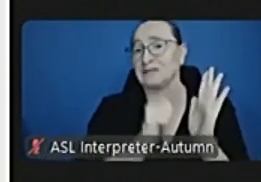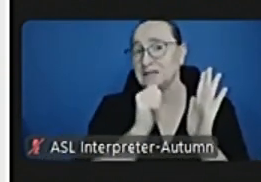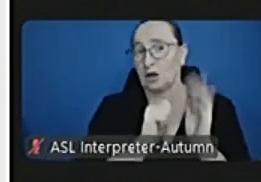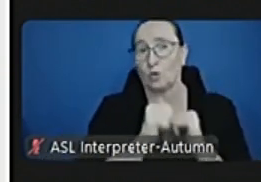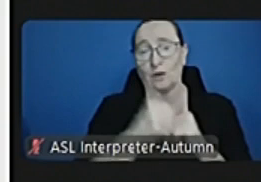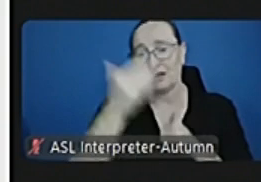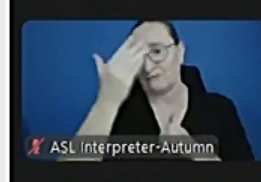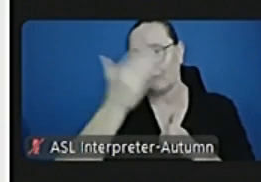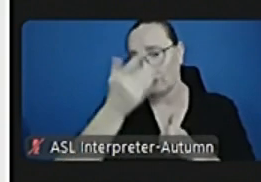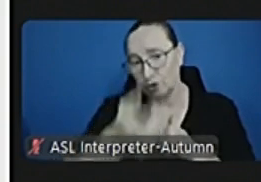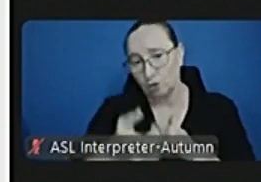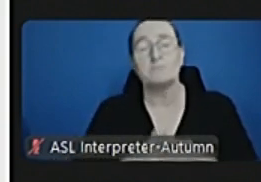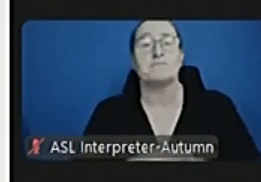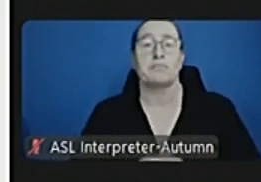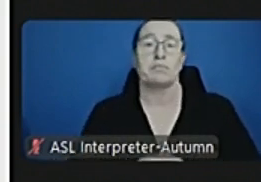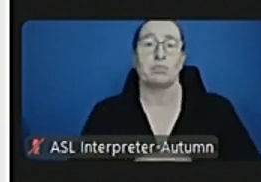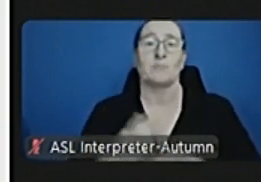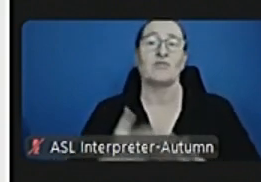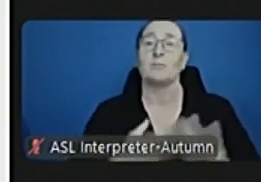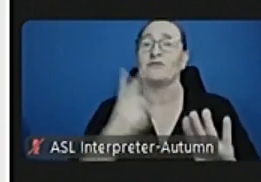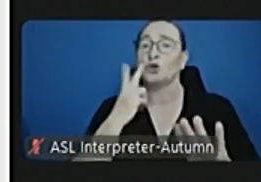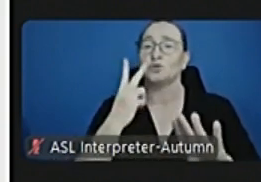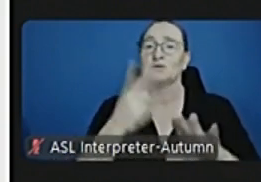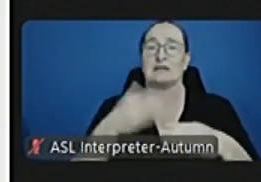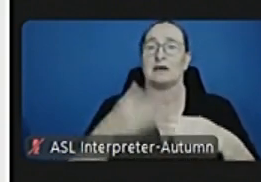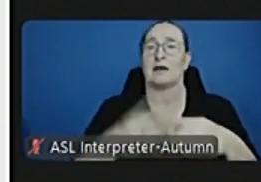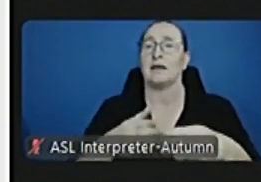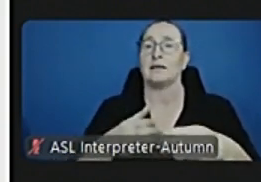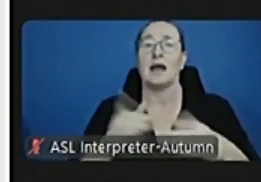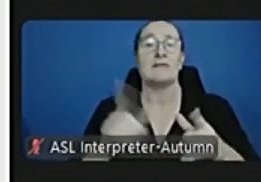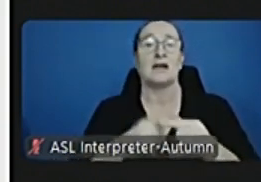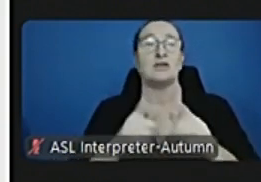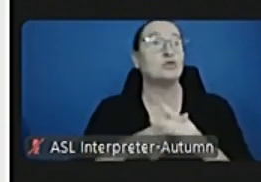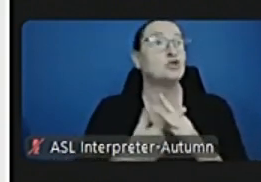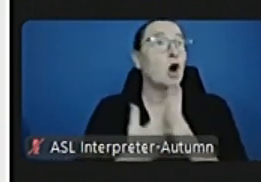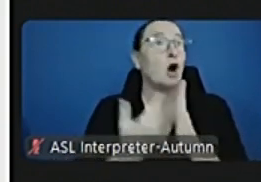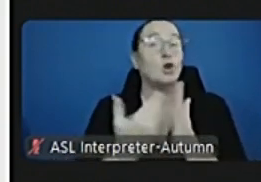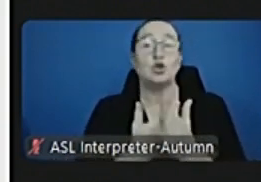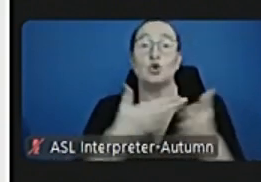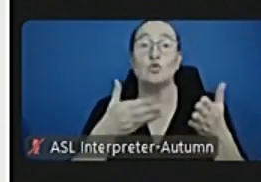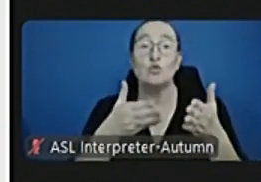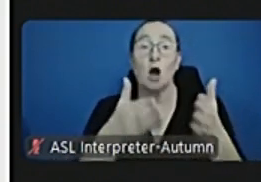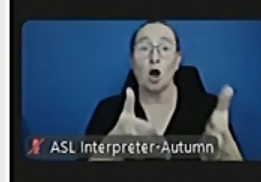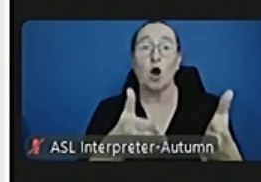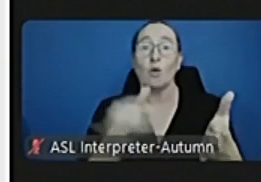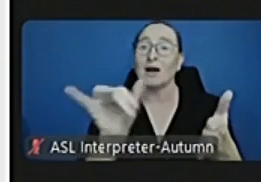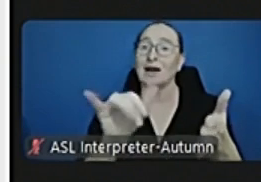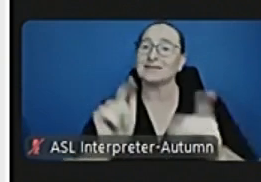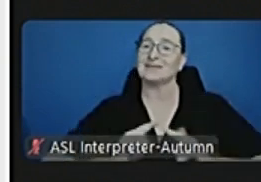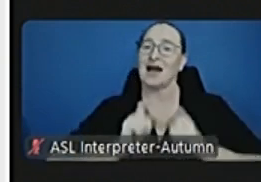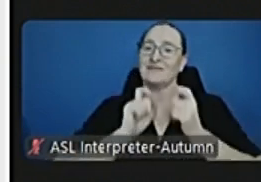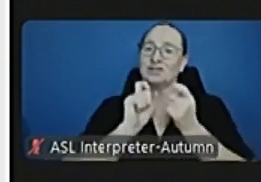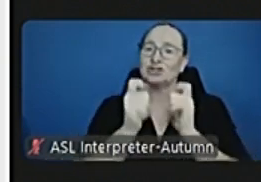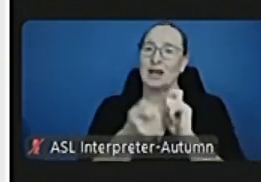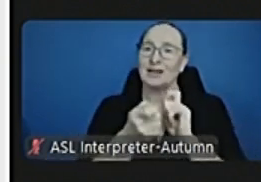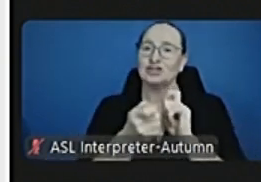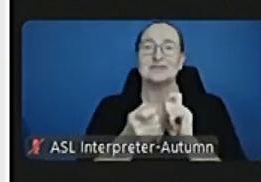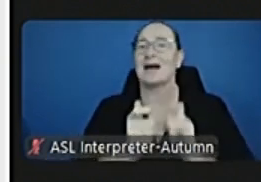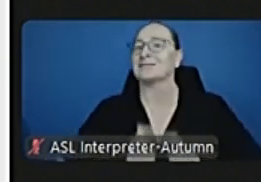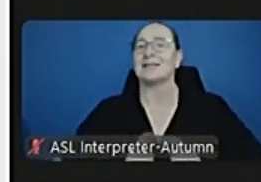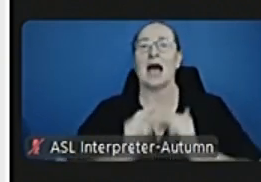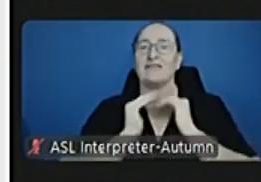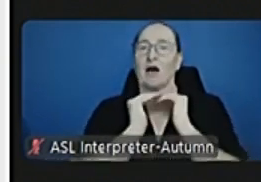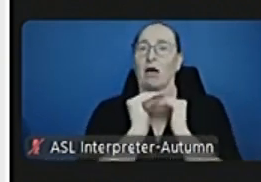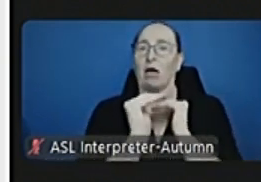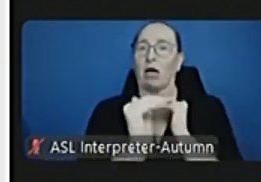you before you see the end. And then you start a new row, because life changes. Life is not linear, it's up and